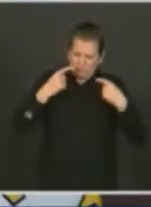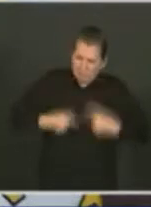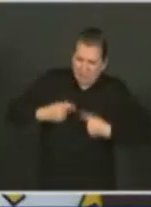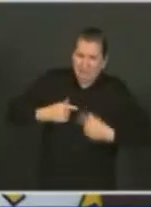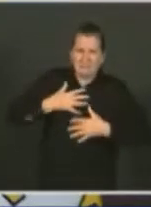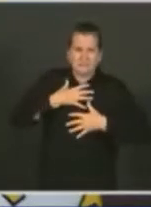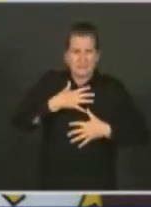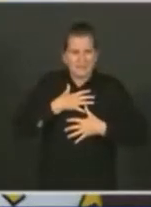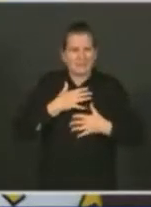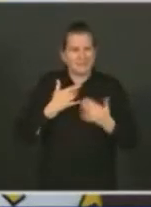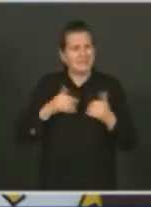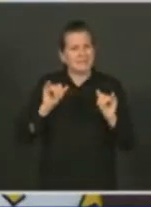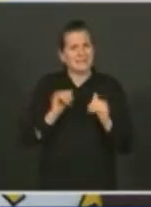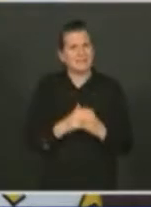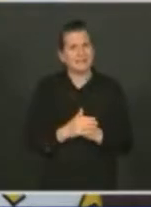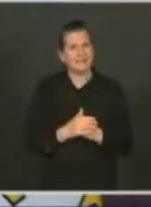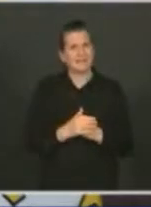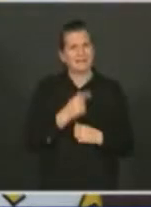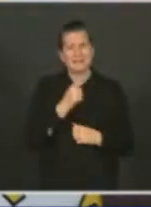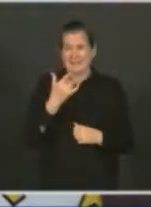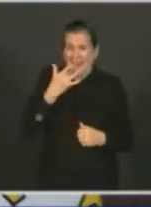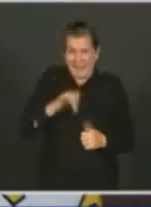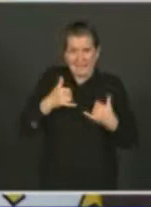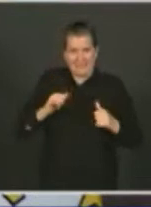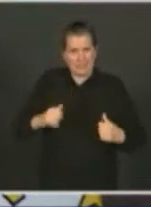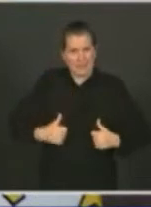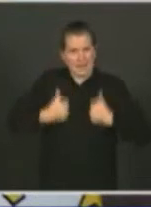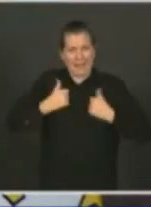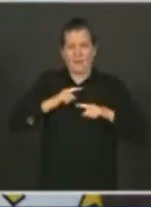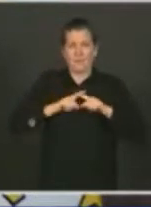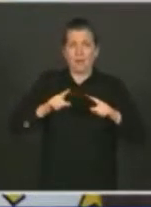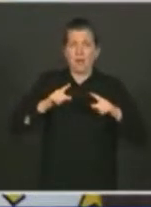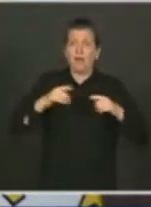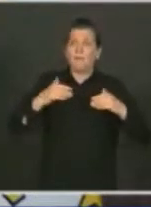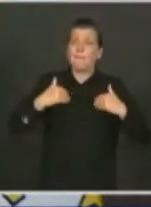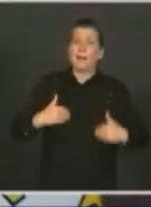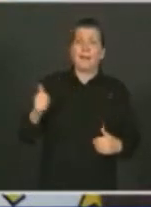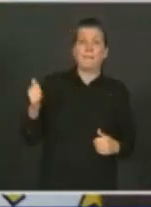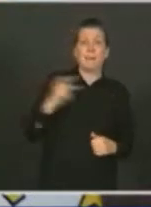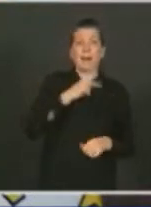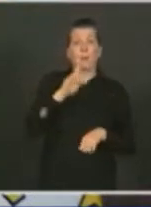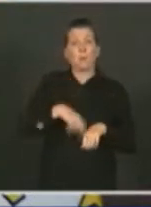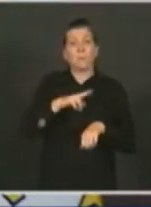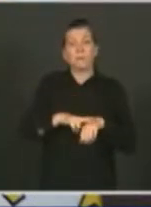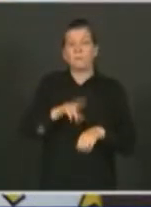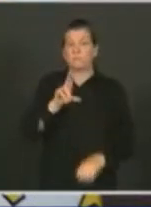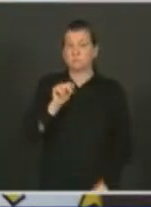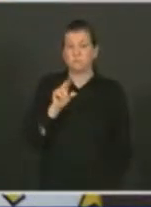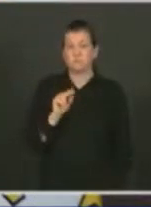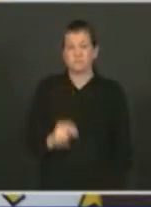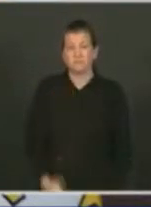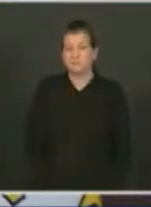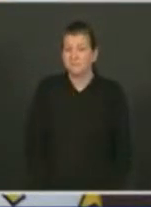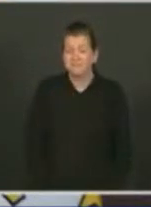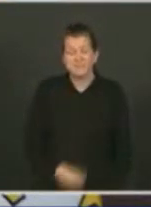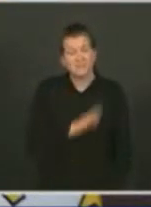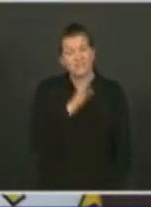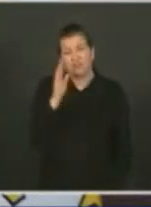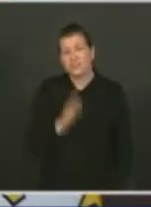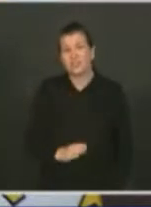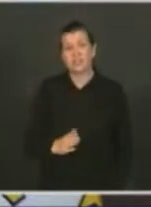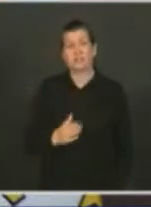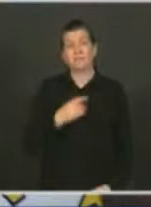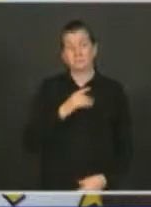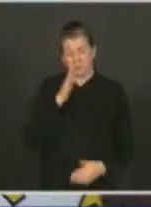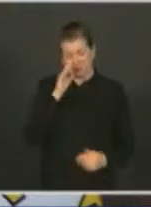days. He's one of the lucky ones, but he may never get back to normal. And he is an example of how vulnerable we all are. Even if we're young and